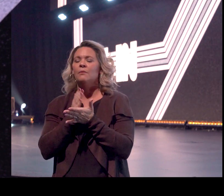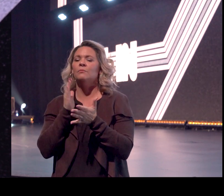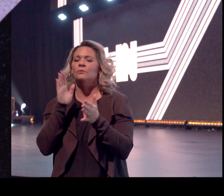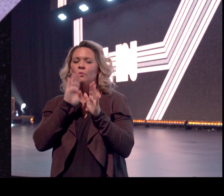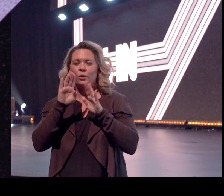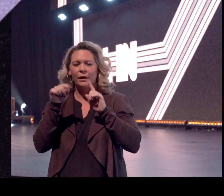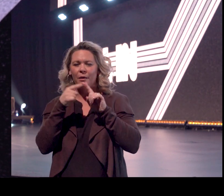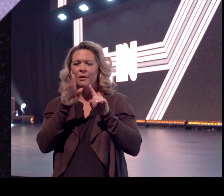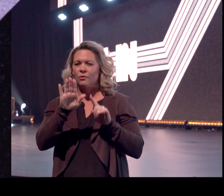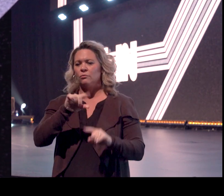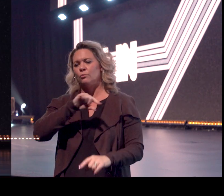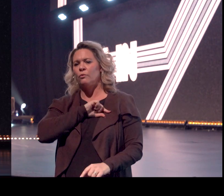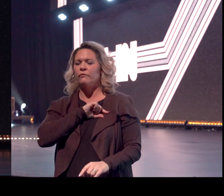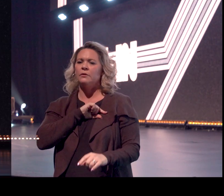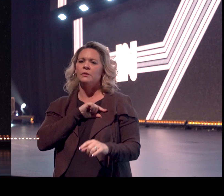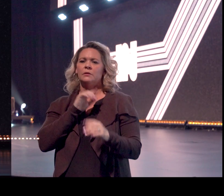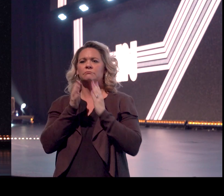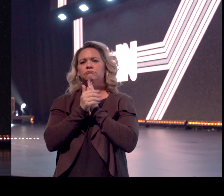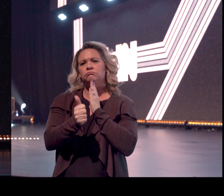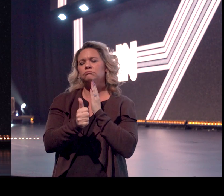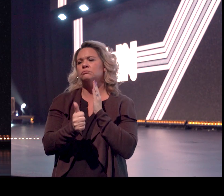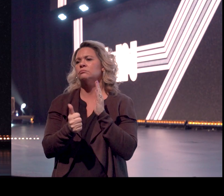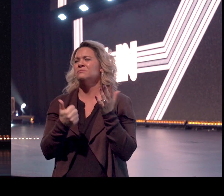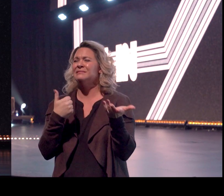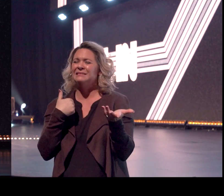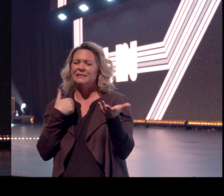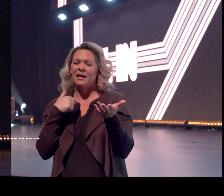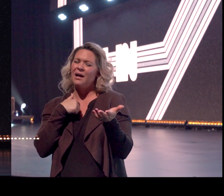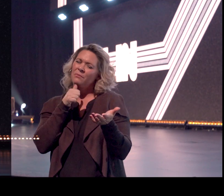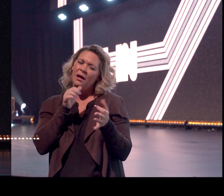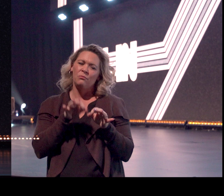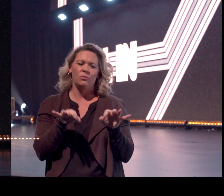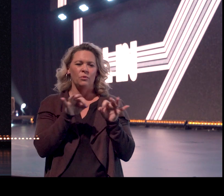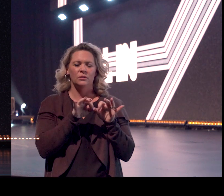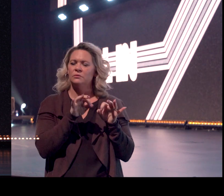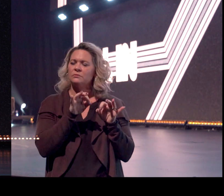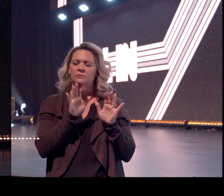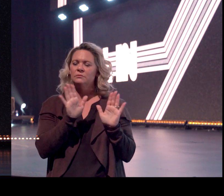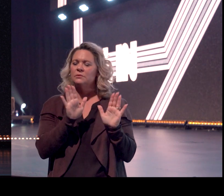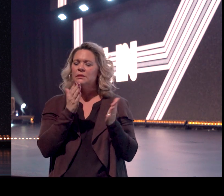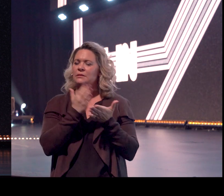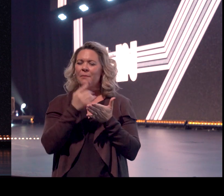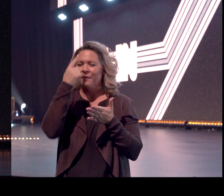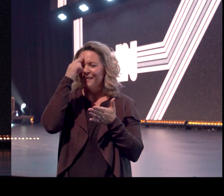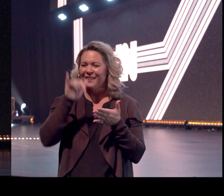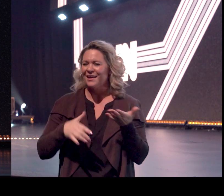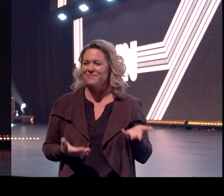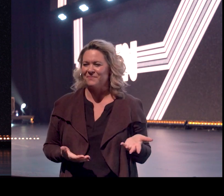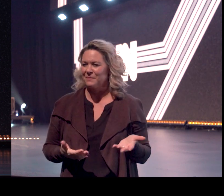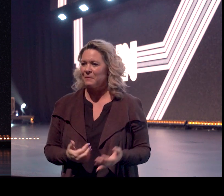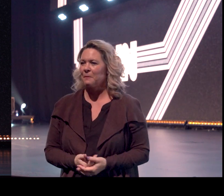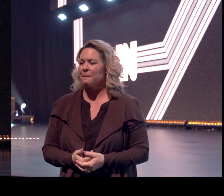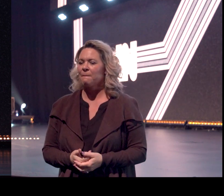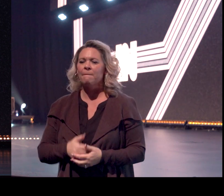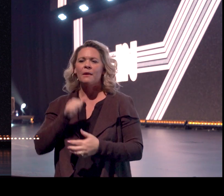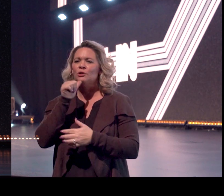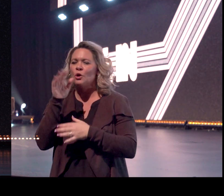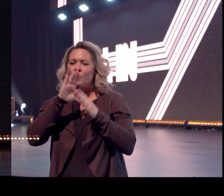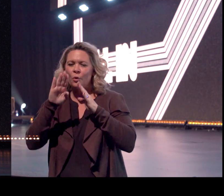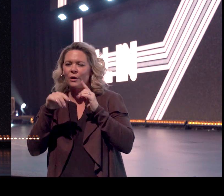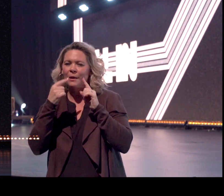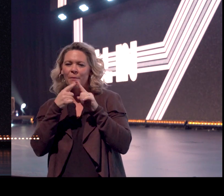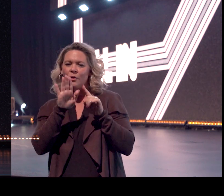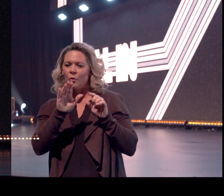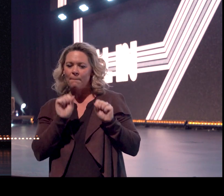stop worrying about your qualifications. Stop worrying about, well, it wouldn't matter. In fact, I would say it this